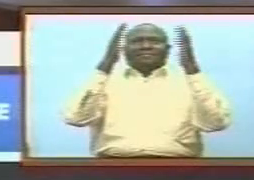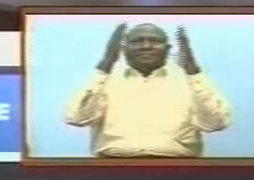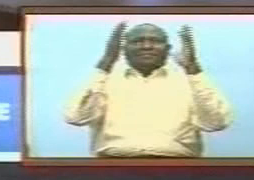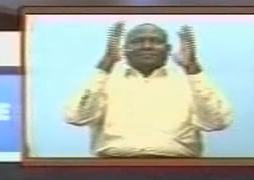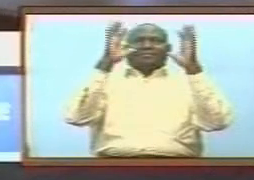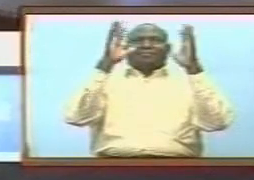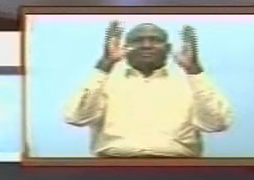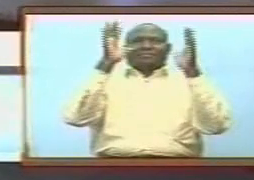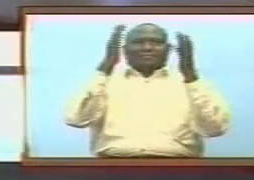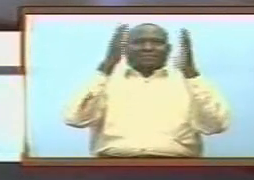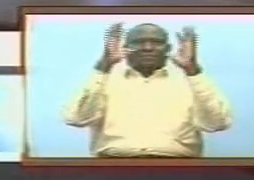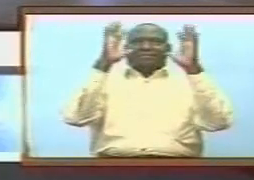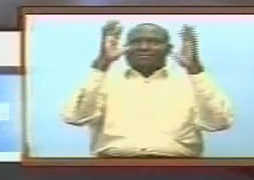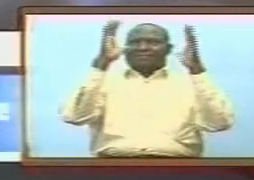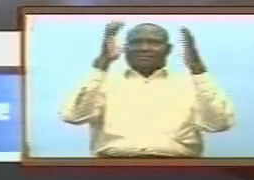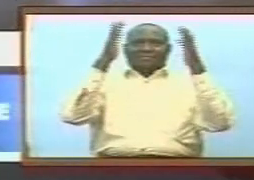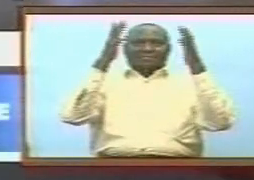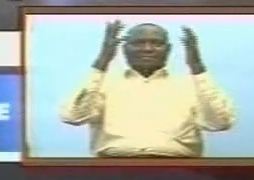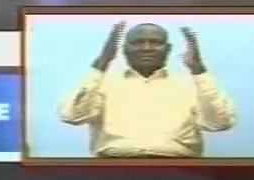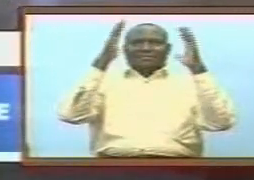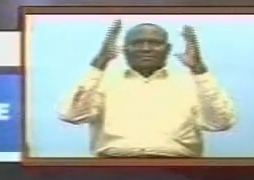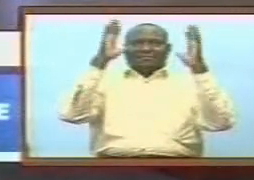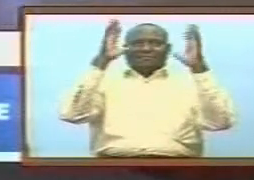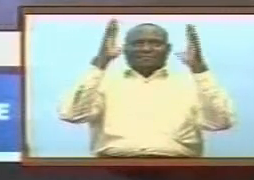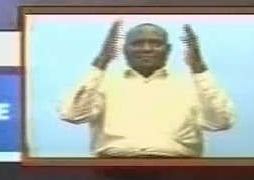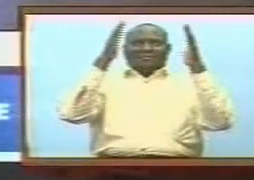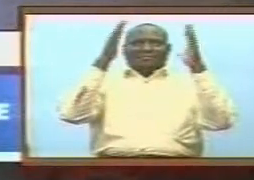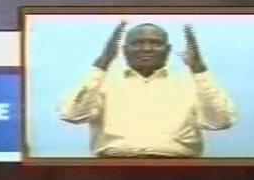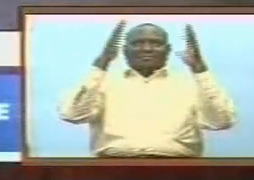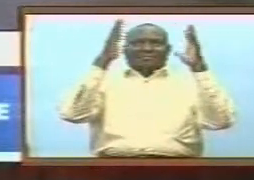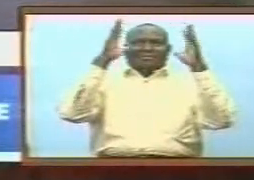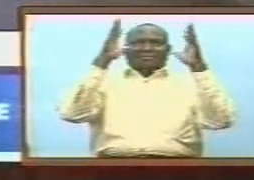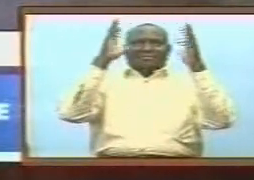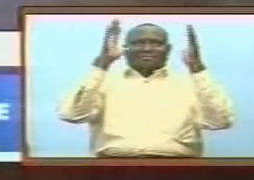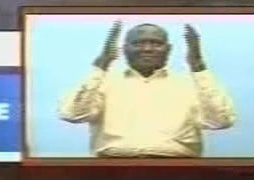Some opting not to, and some going out of their way.